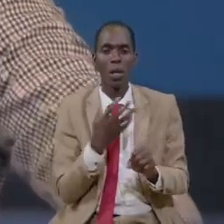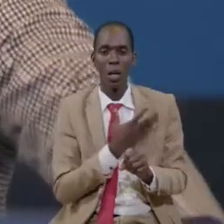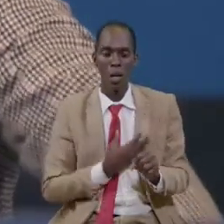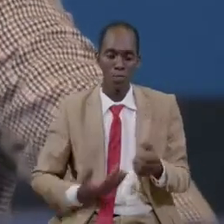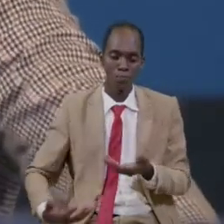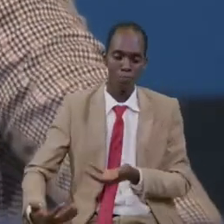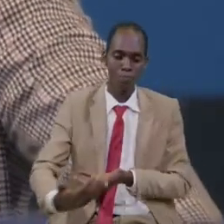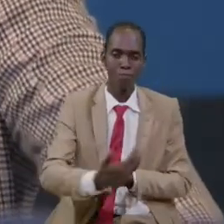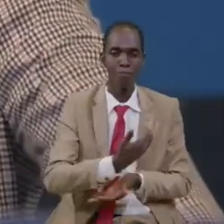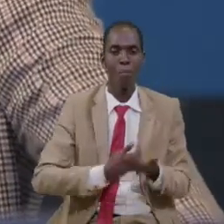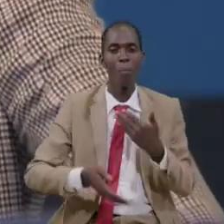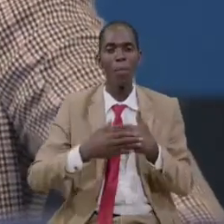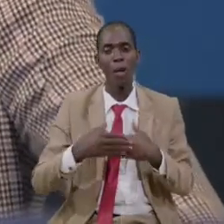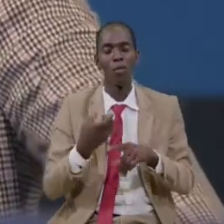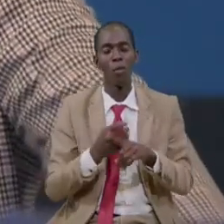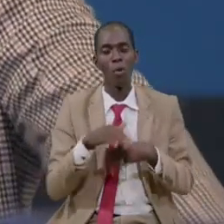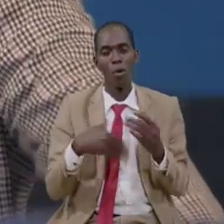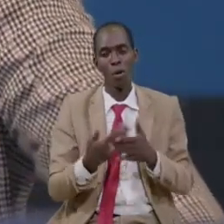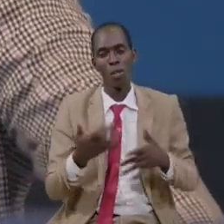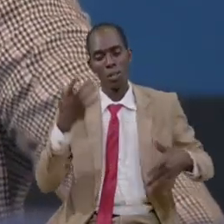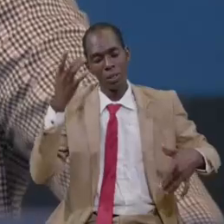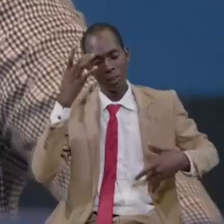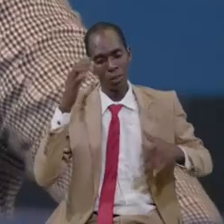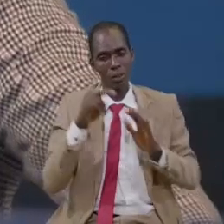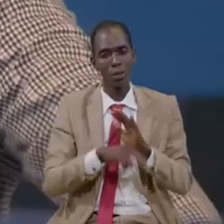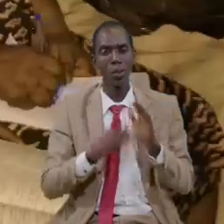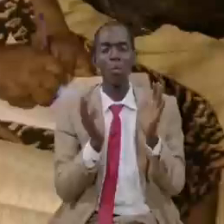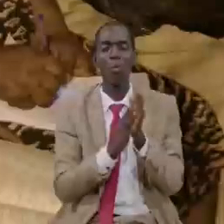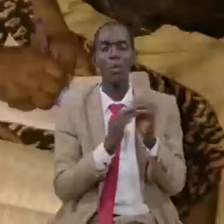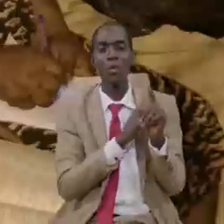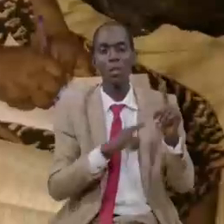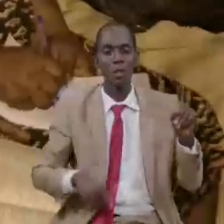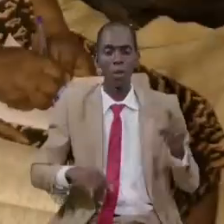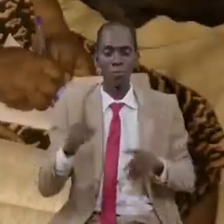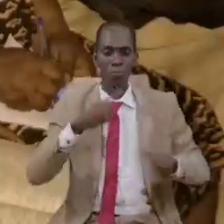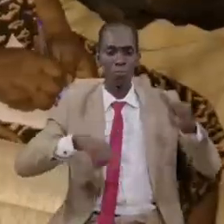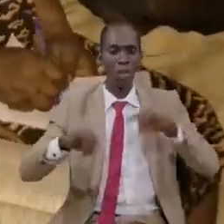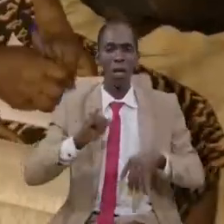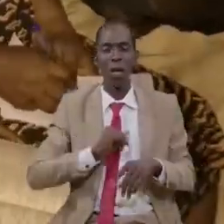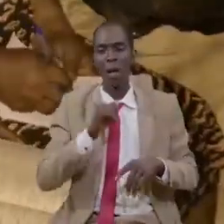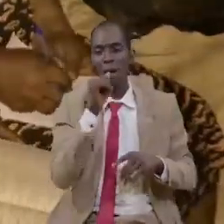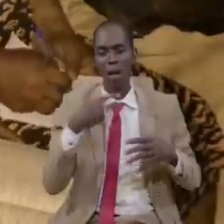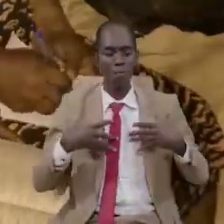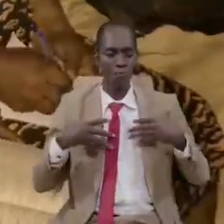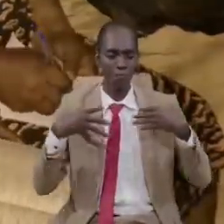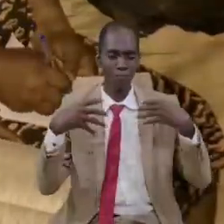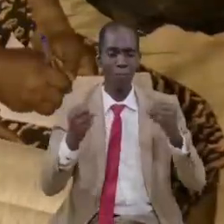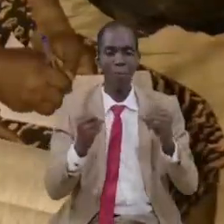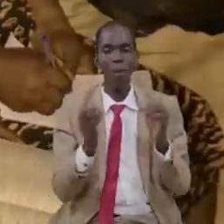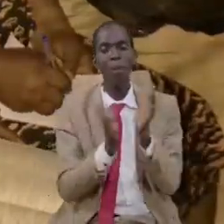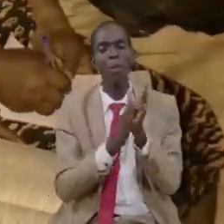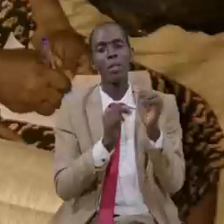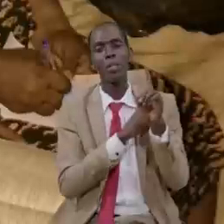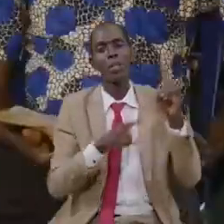all sicknesses. Praise the Lord, I am healed. I said, praise the Lord, I am